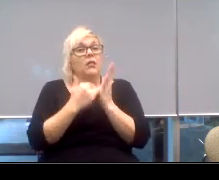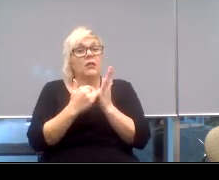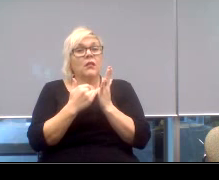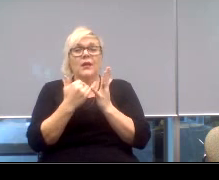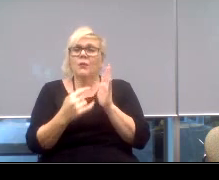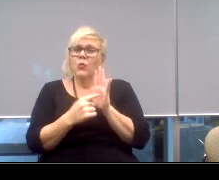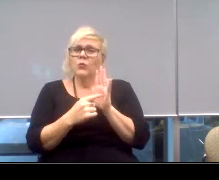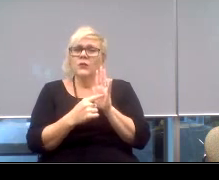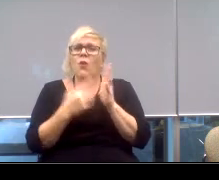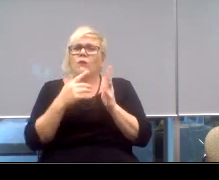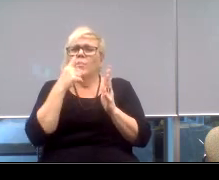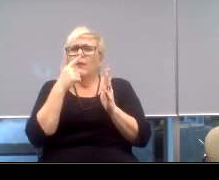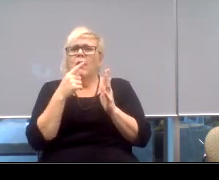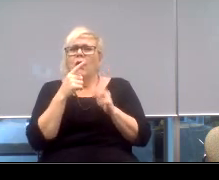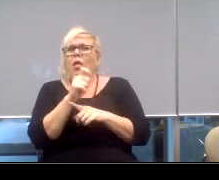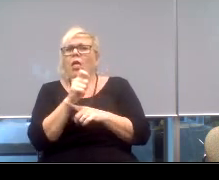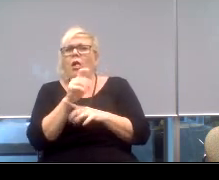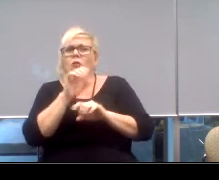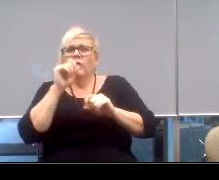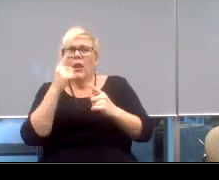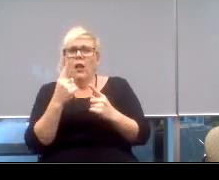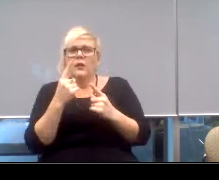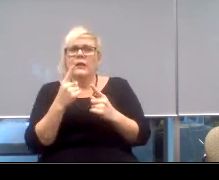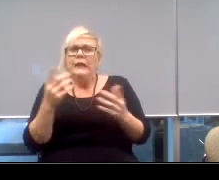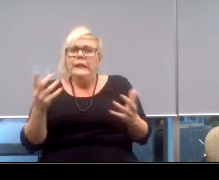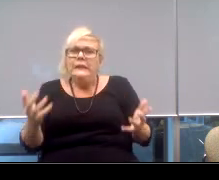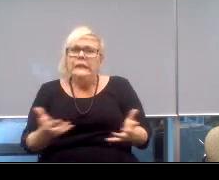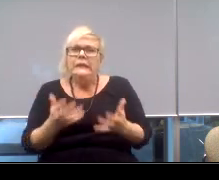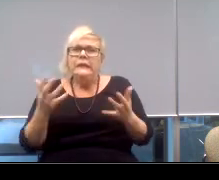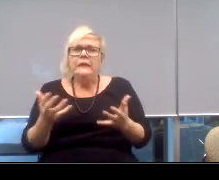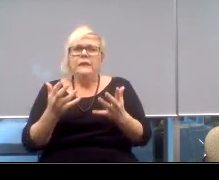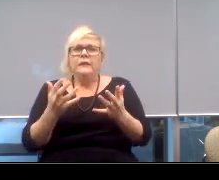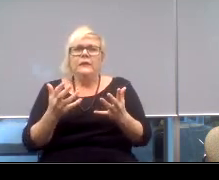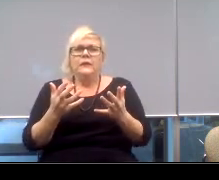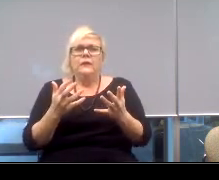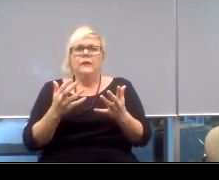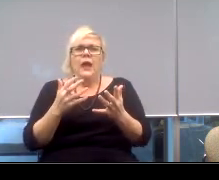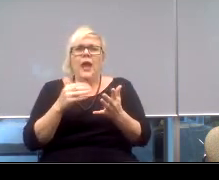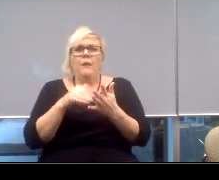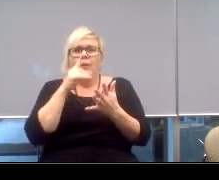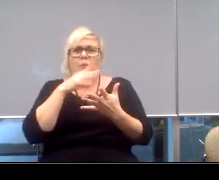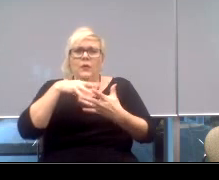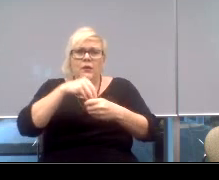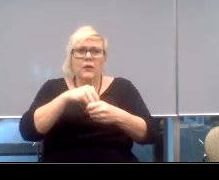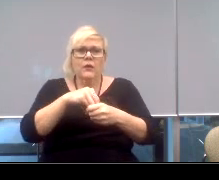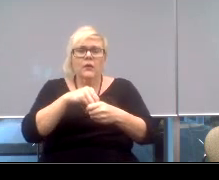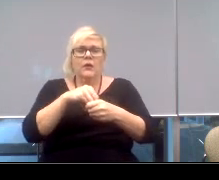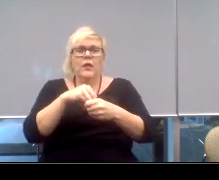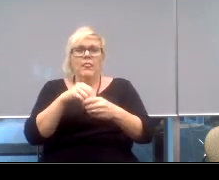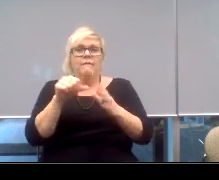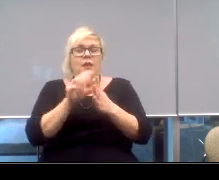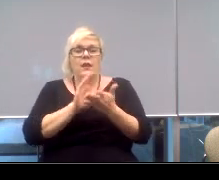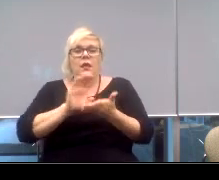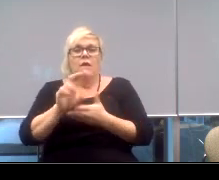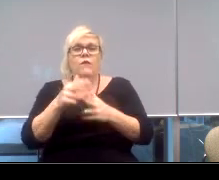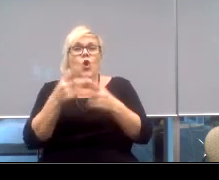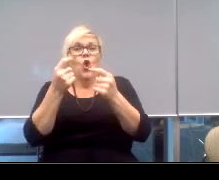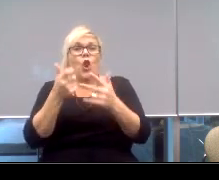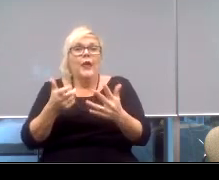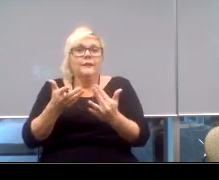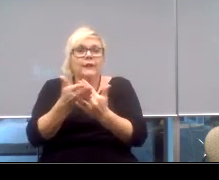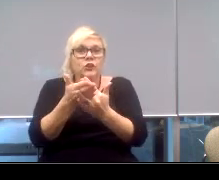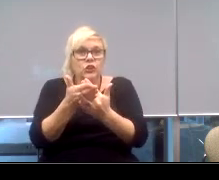They support economic and social participation. They mobilise funding for early intervention. The principles